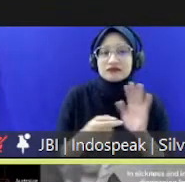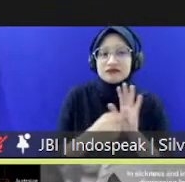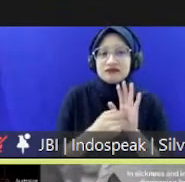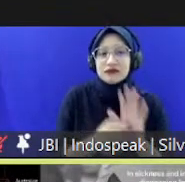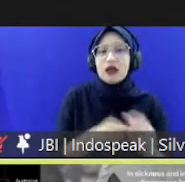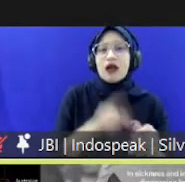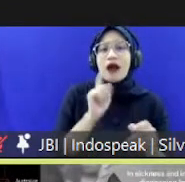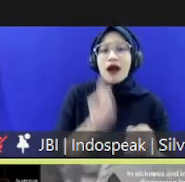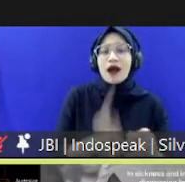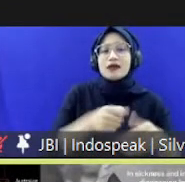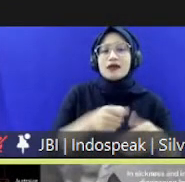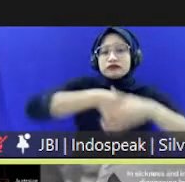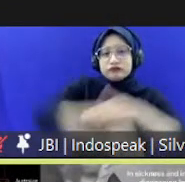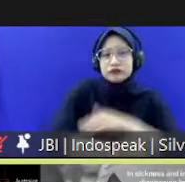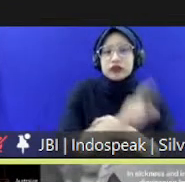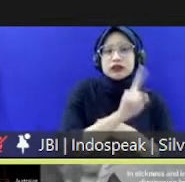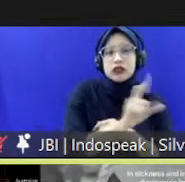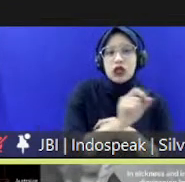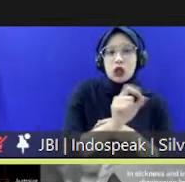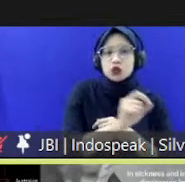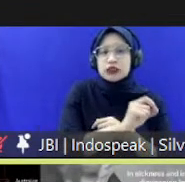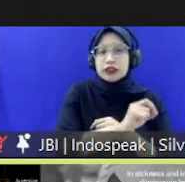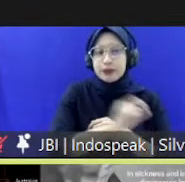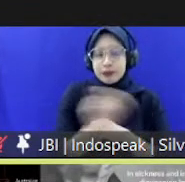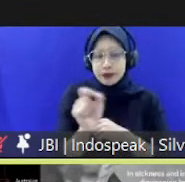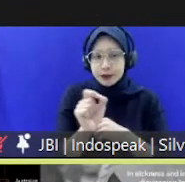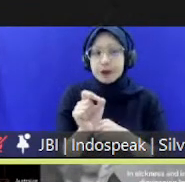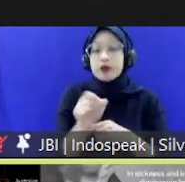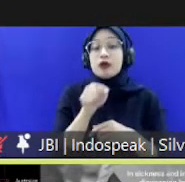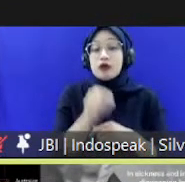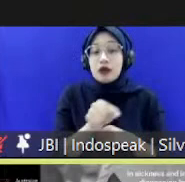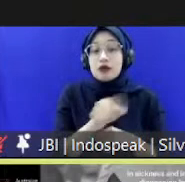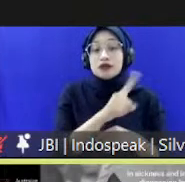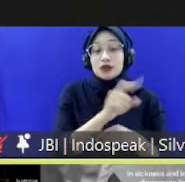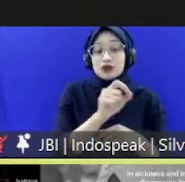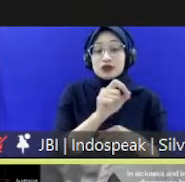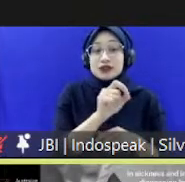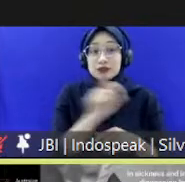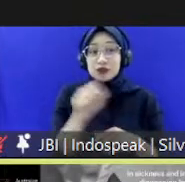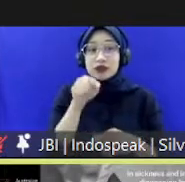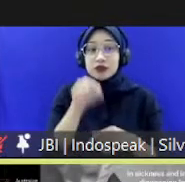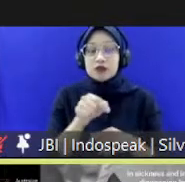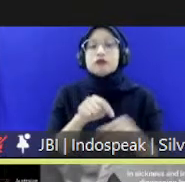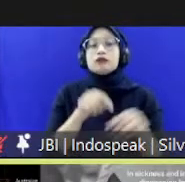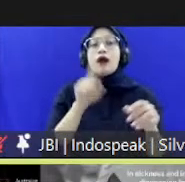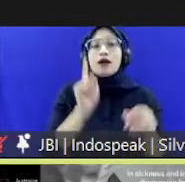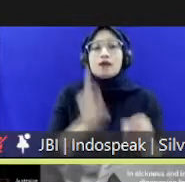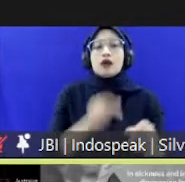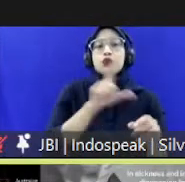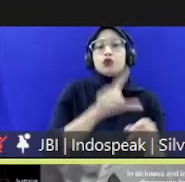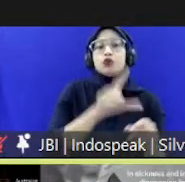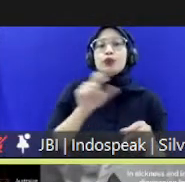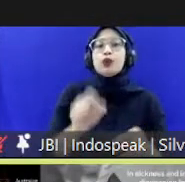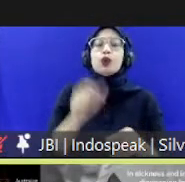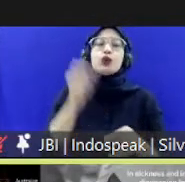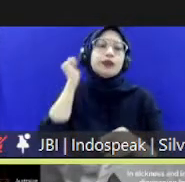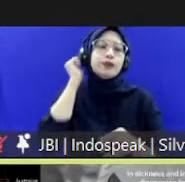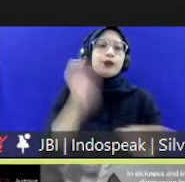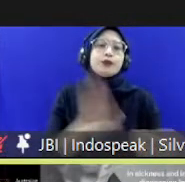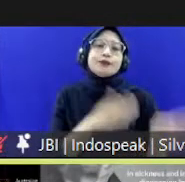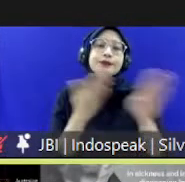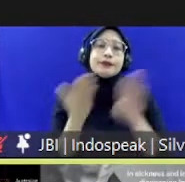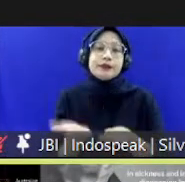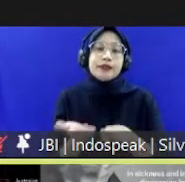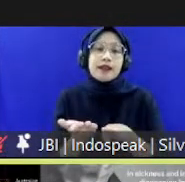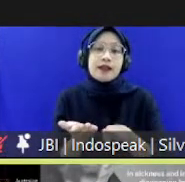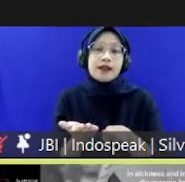It means if there are about 100,000 live births, it's not supposed to be about 70 people, mother,